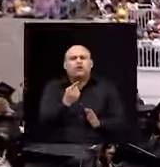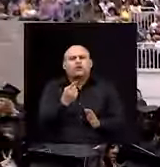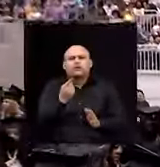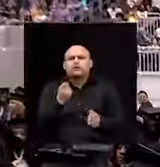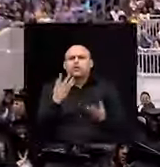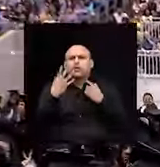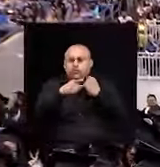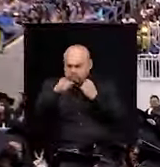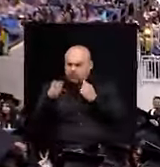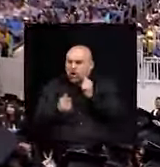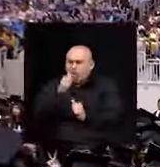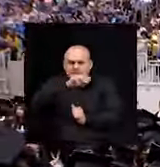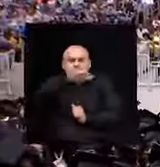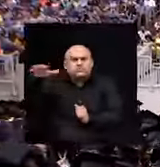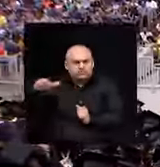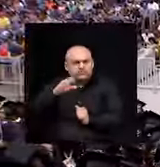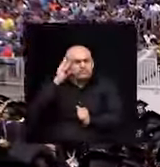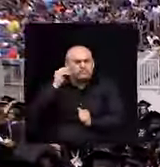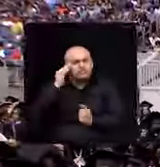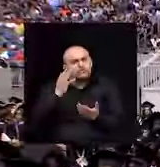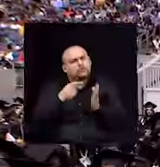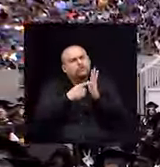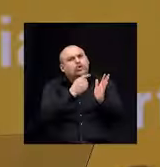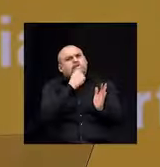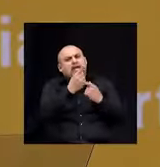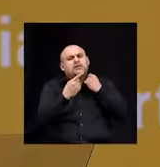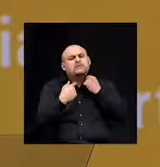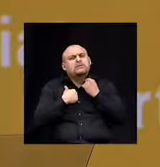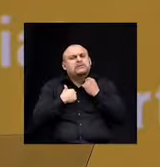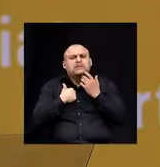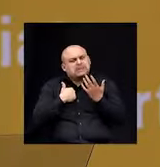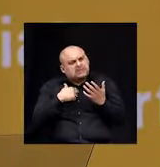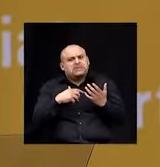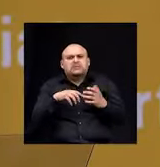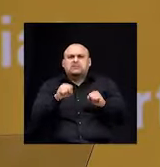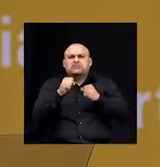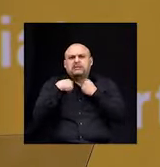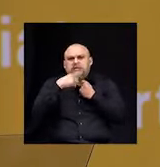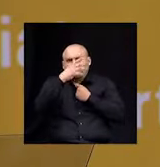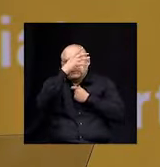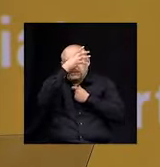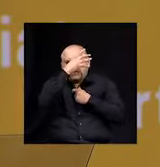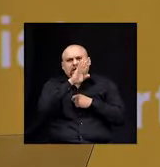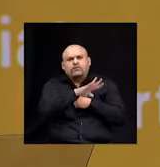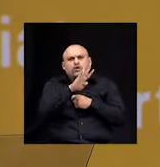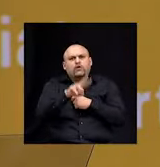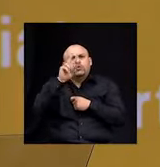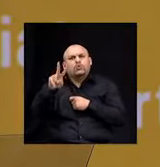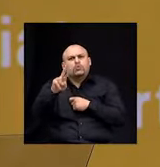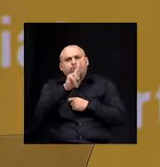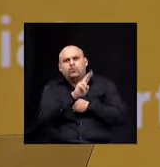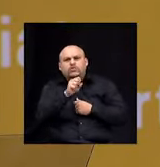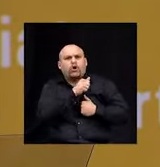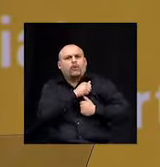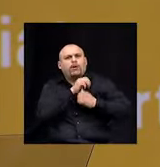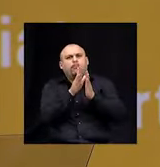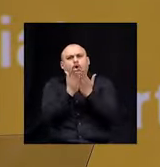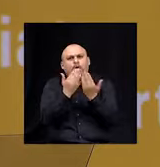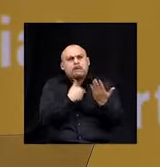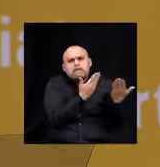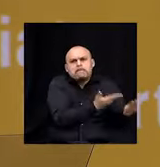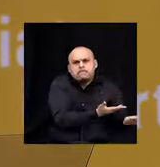Everybody's almost has done show and tell. I took my dad's 442 U.S. Army book to